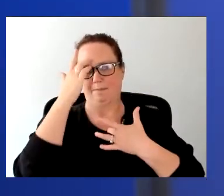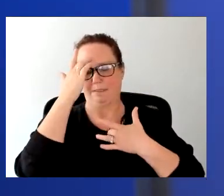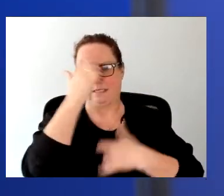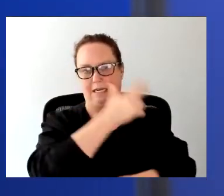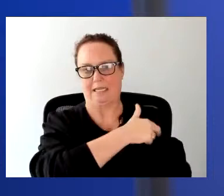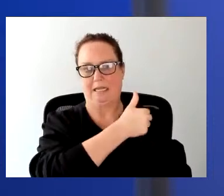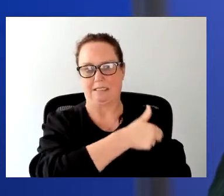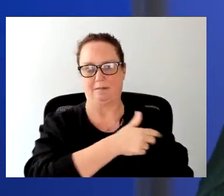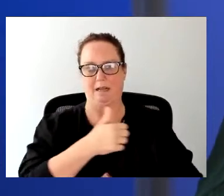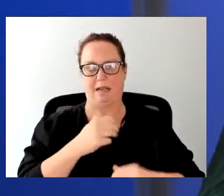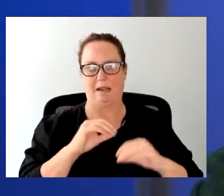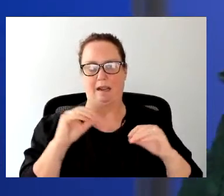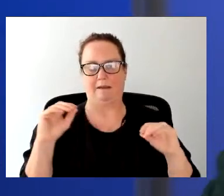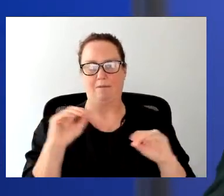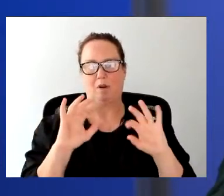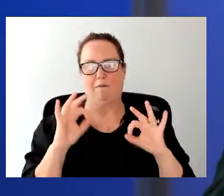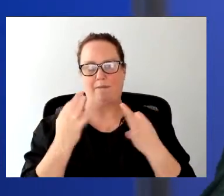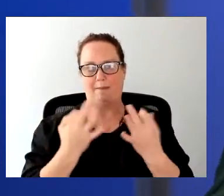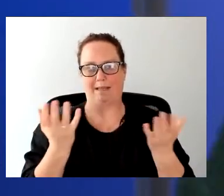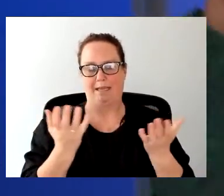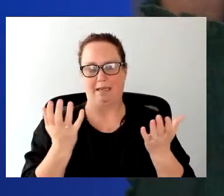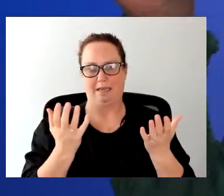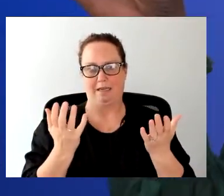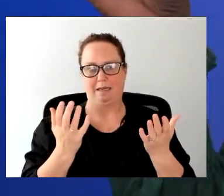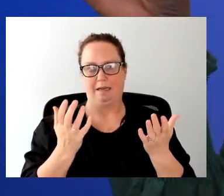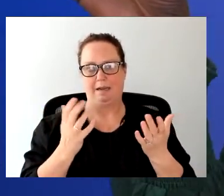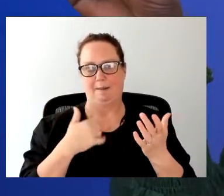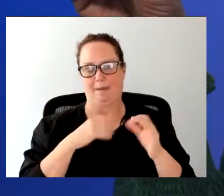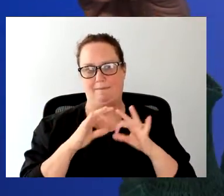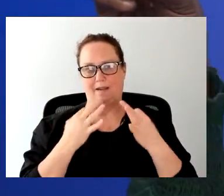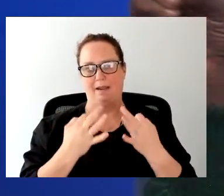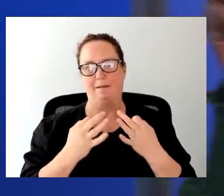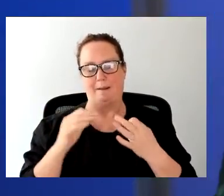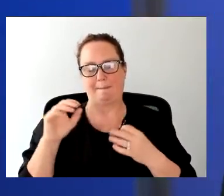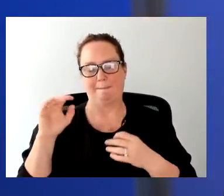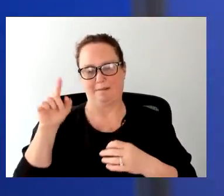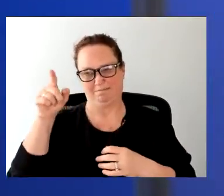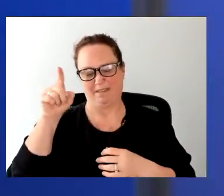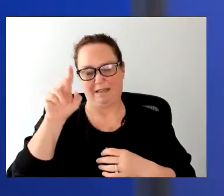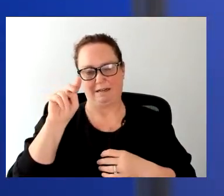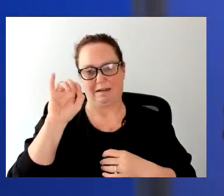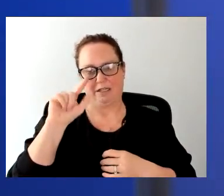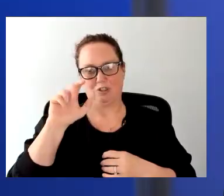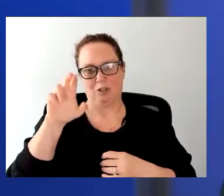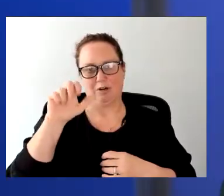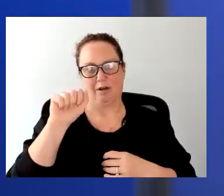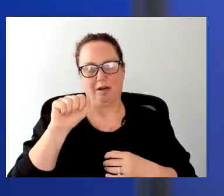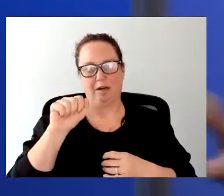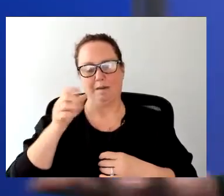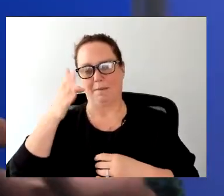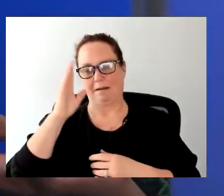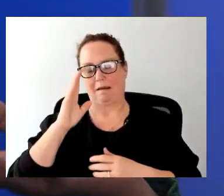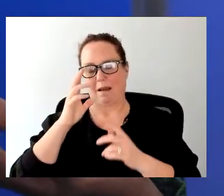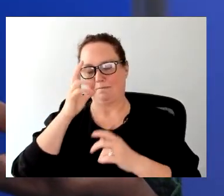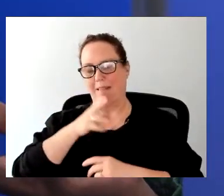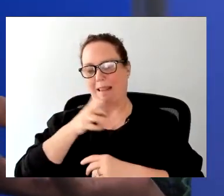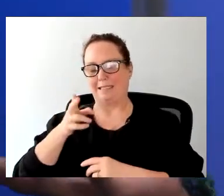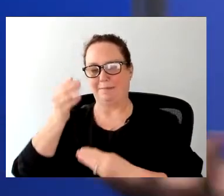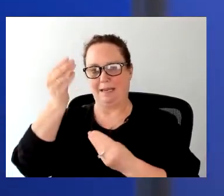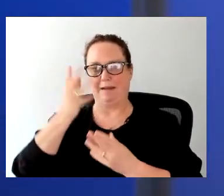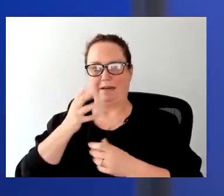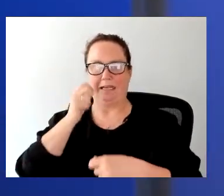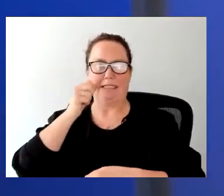I have no family. You know, my immediate family is back in Nigeria. However, God blessed me enough to be able to find sisters that are